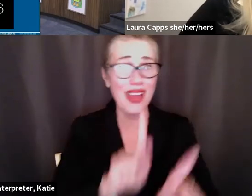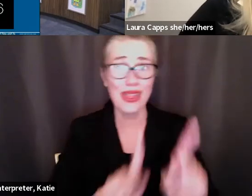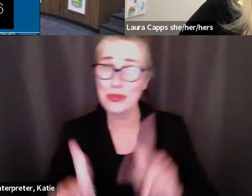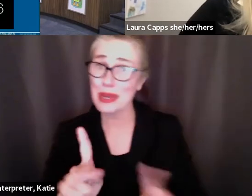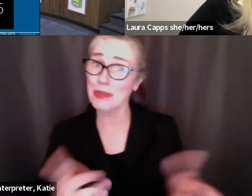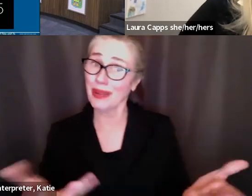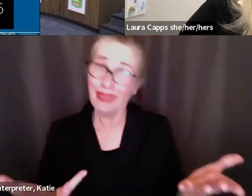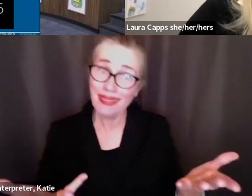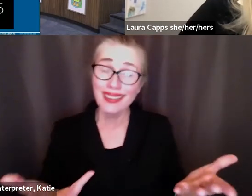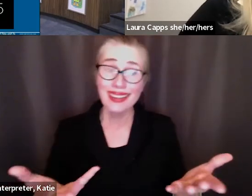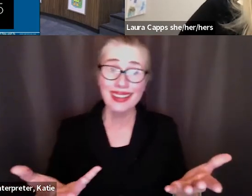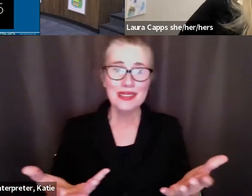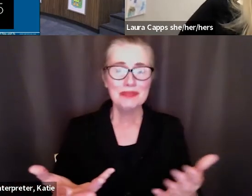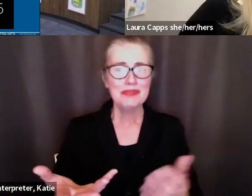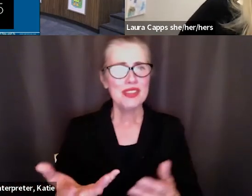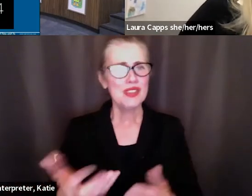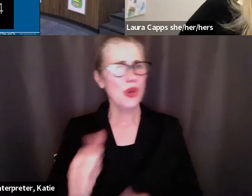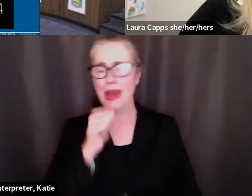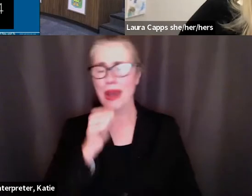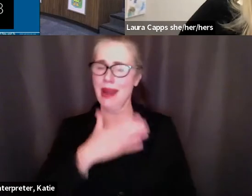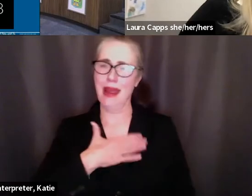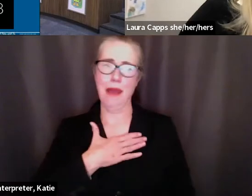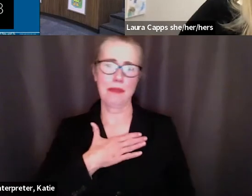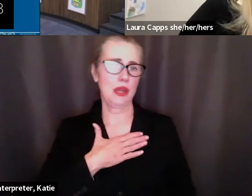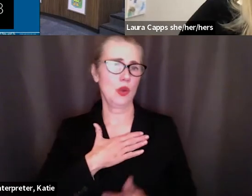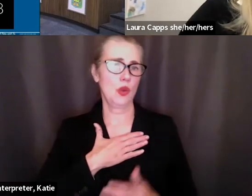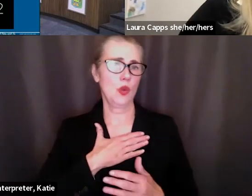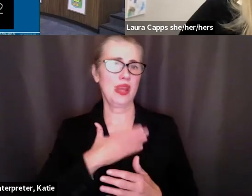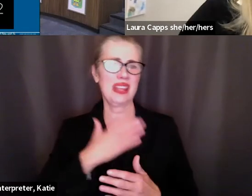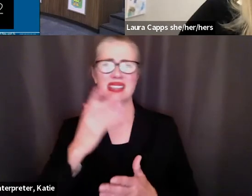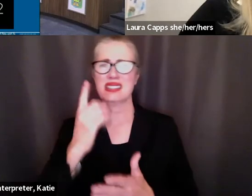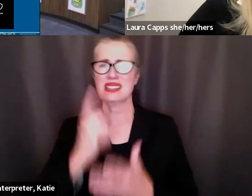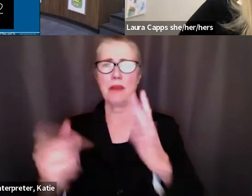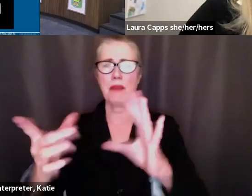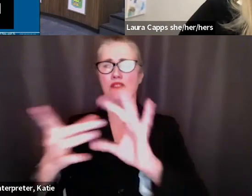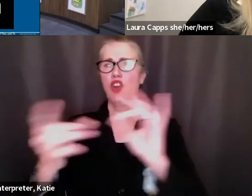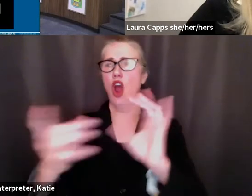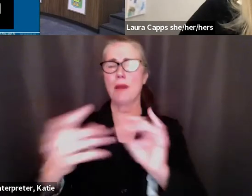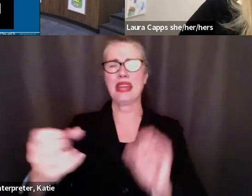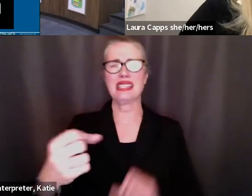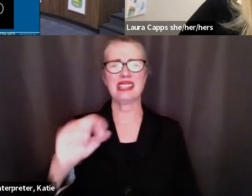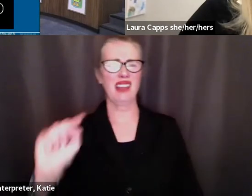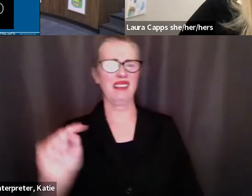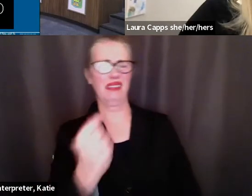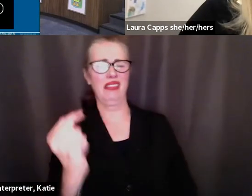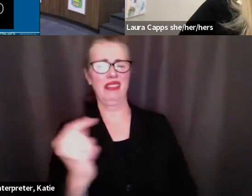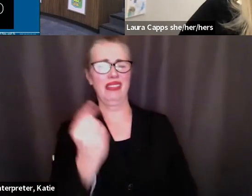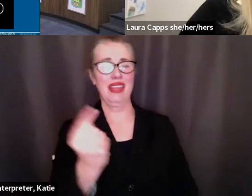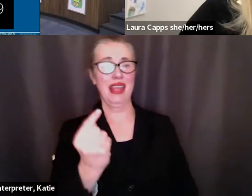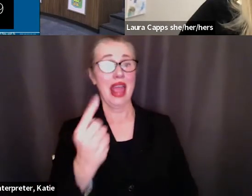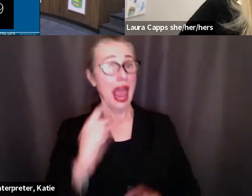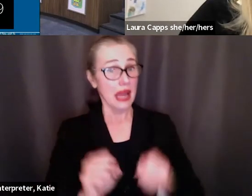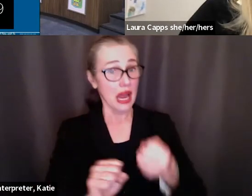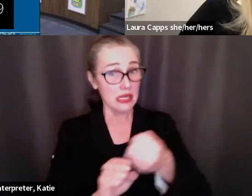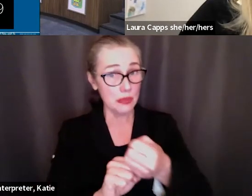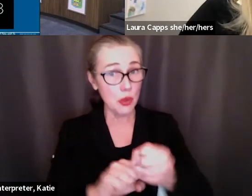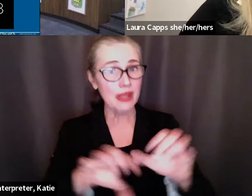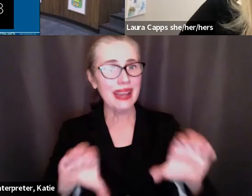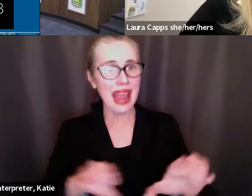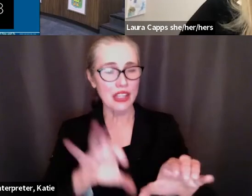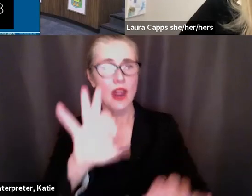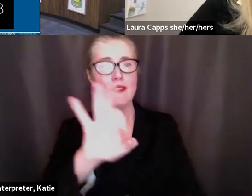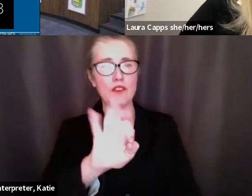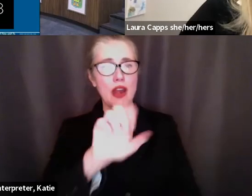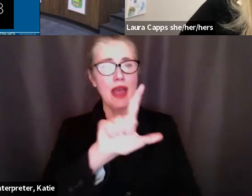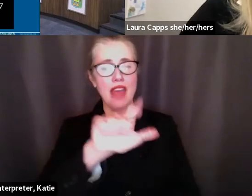um unhappiness with what some of the comments have been directed us and also expressed support for the action that uh ethylene cause have